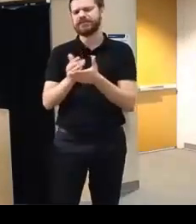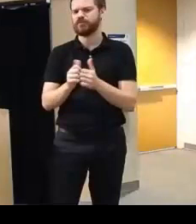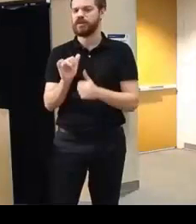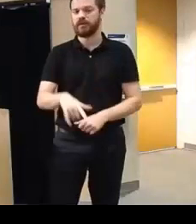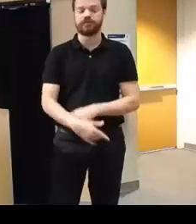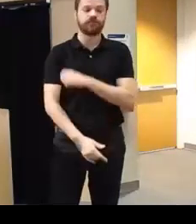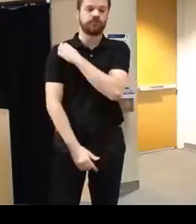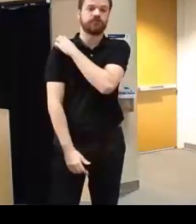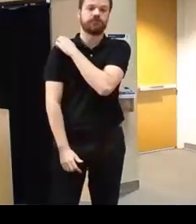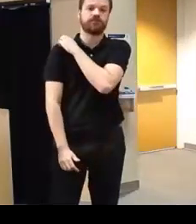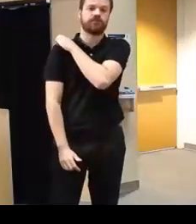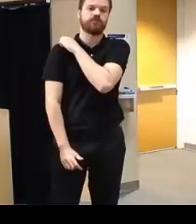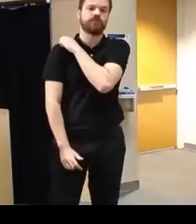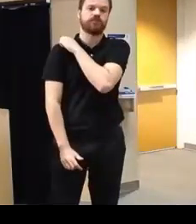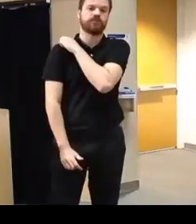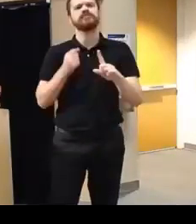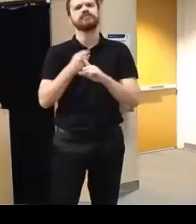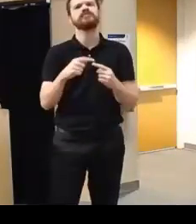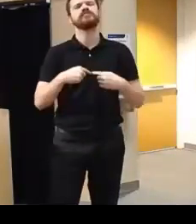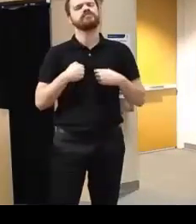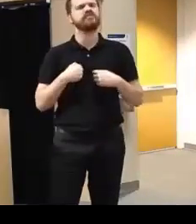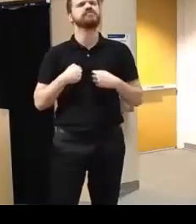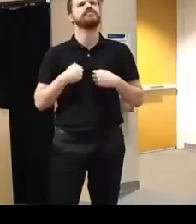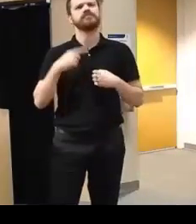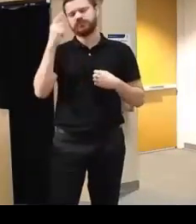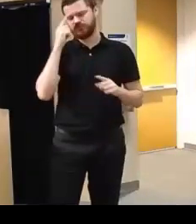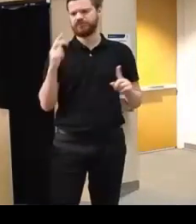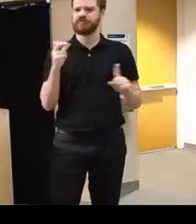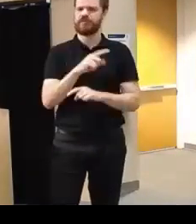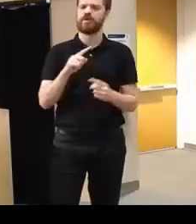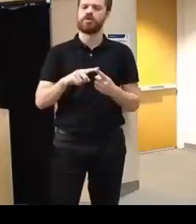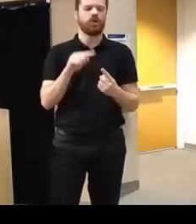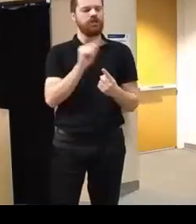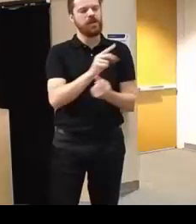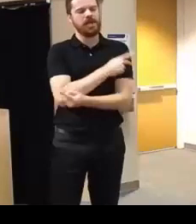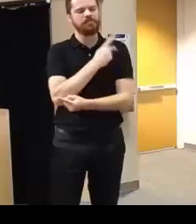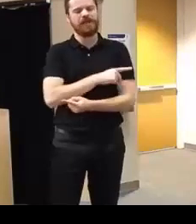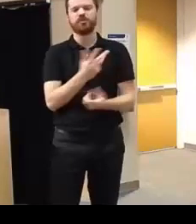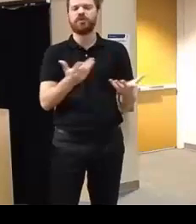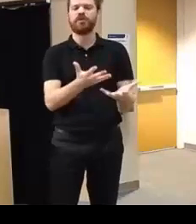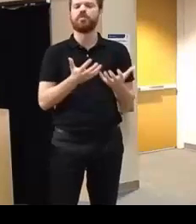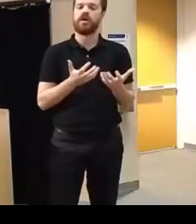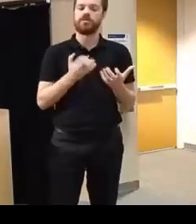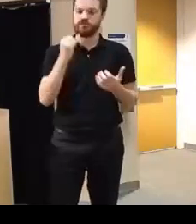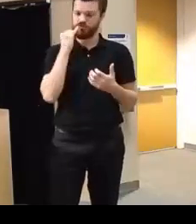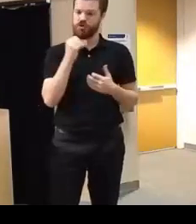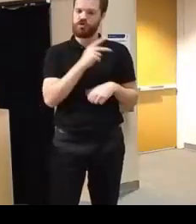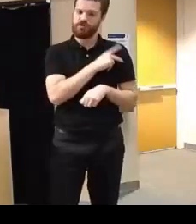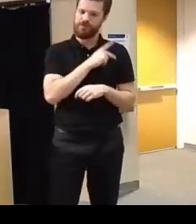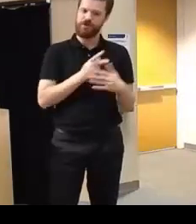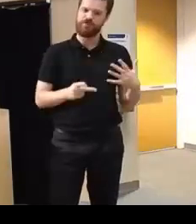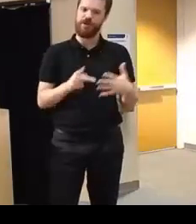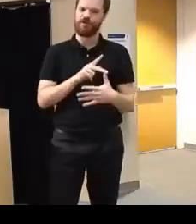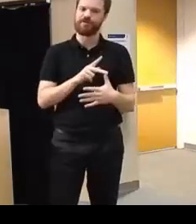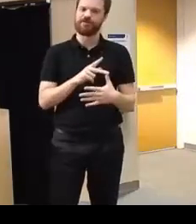But it occurred to me, going back to that idea of what patients want, what if we sort of incorporated patient priorities